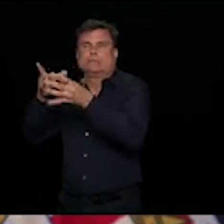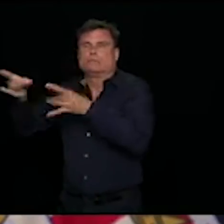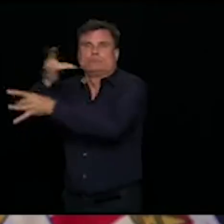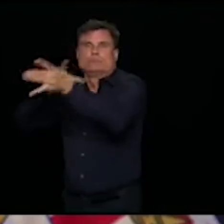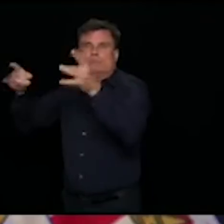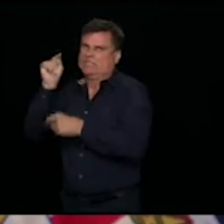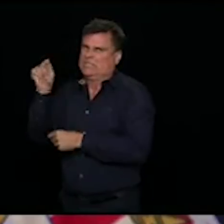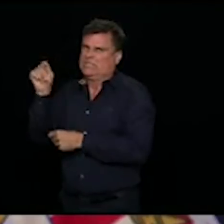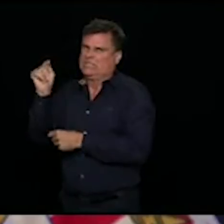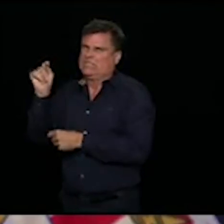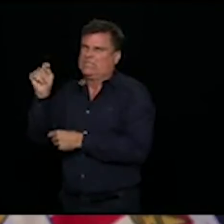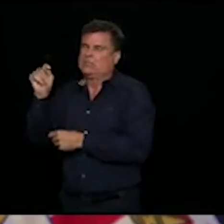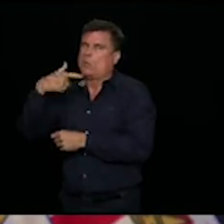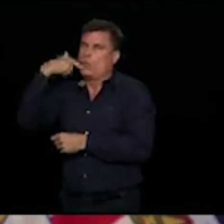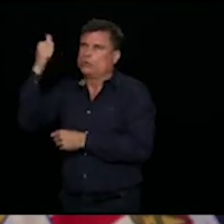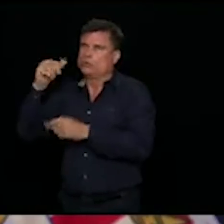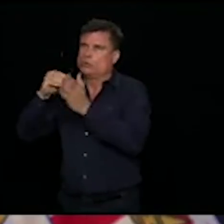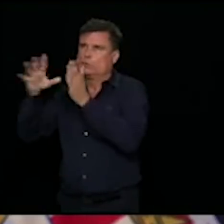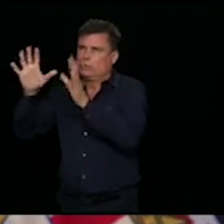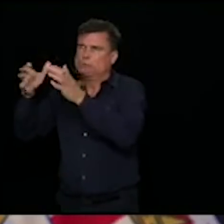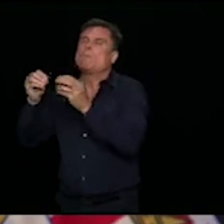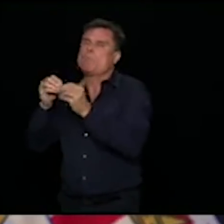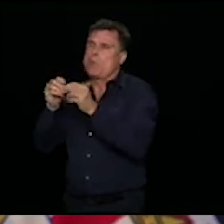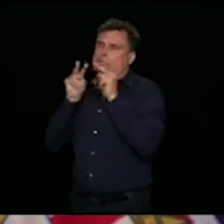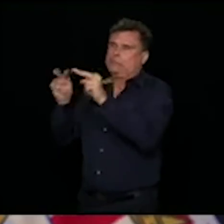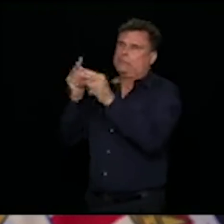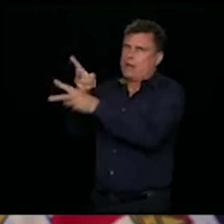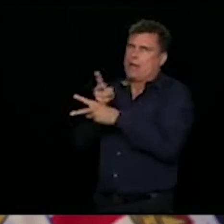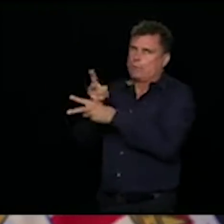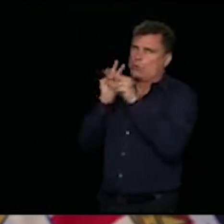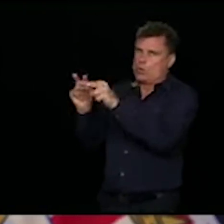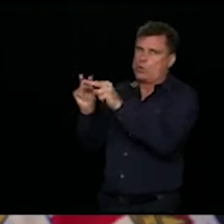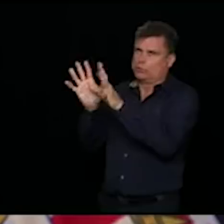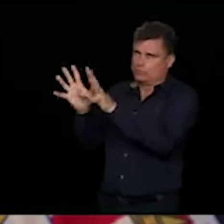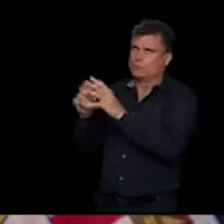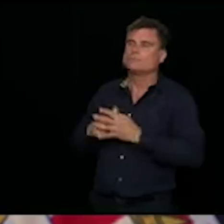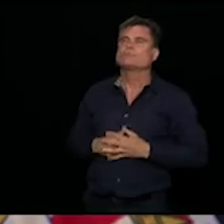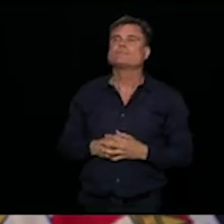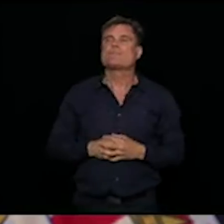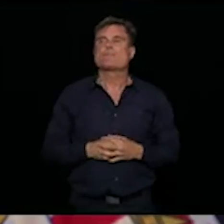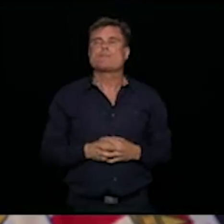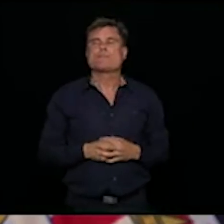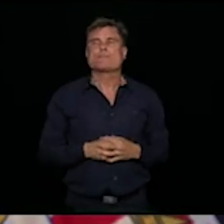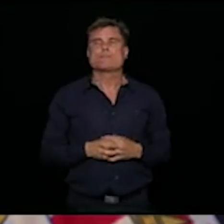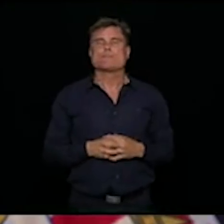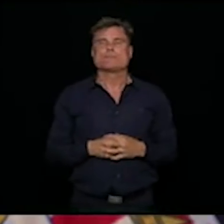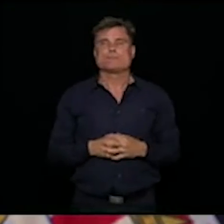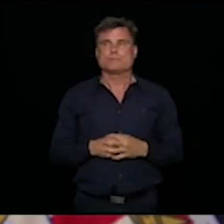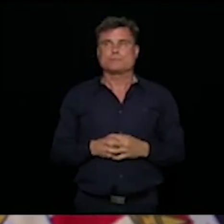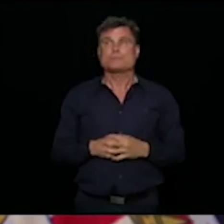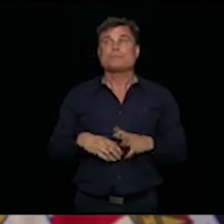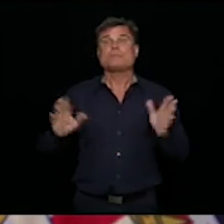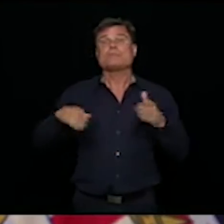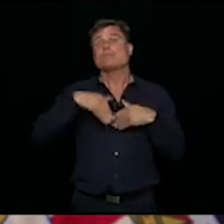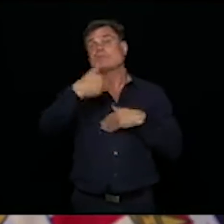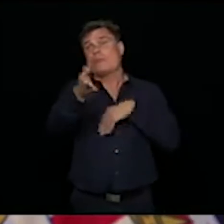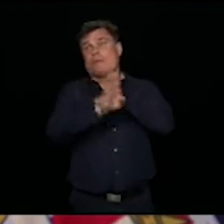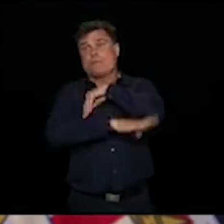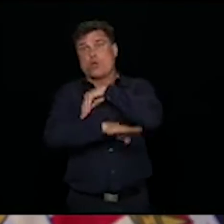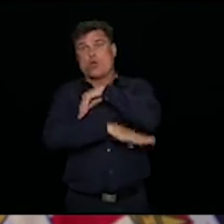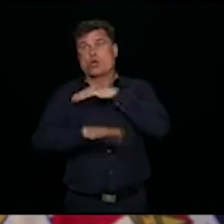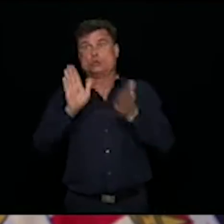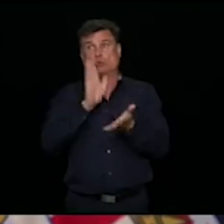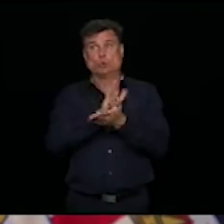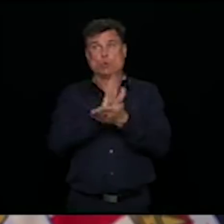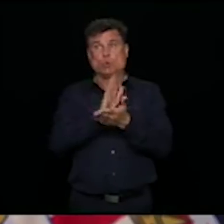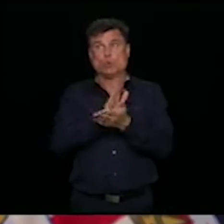able to pass it on to each other, so we need to be more careful in those groups. Looking to September,